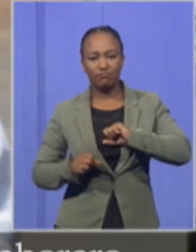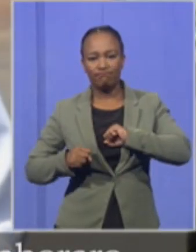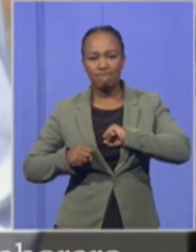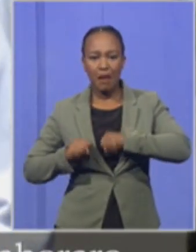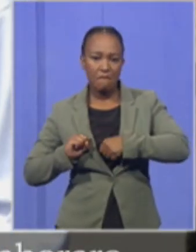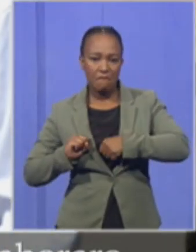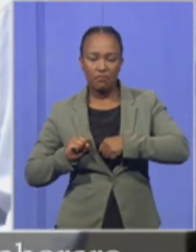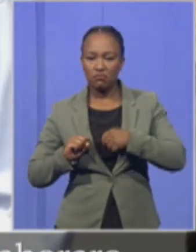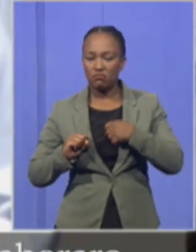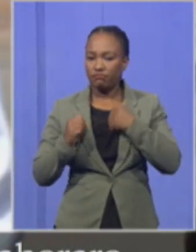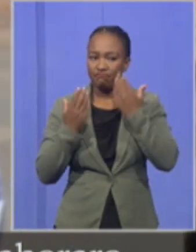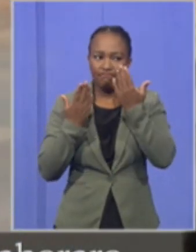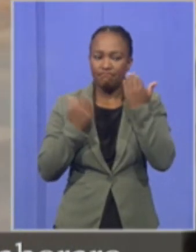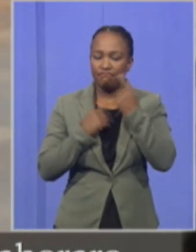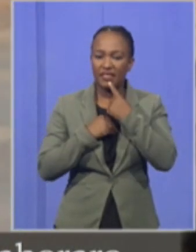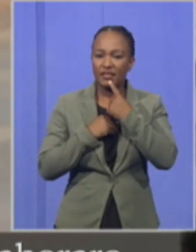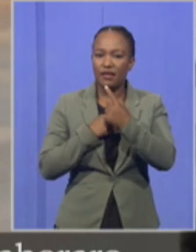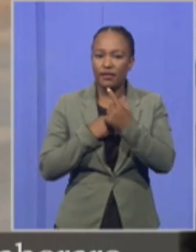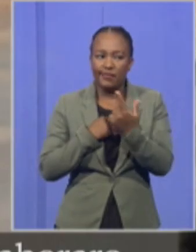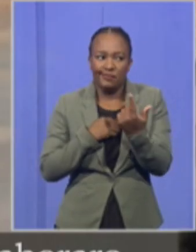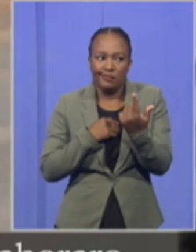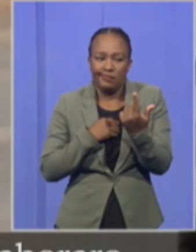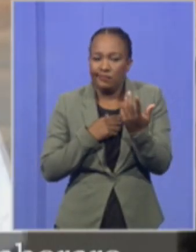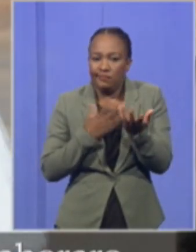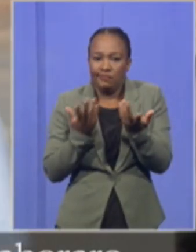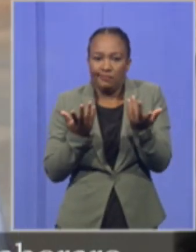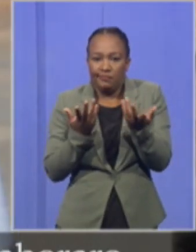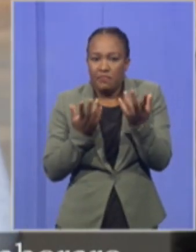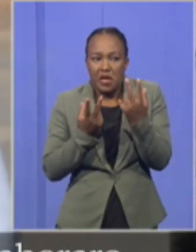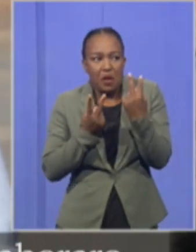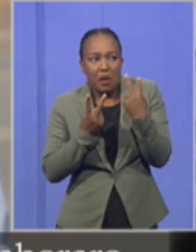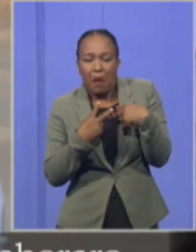because ga re ga gona for re be one thing.